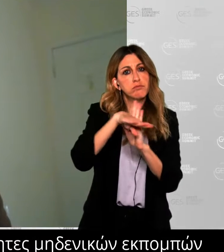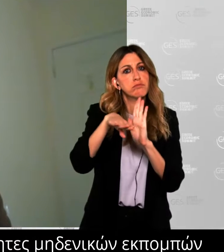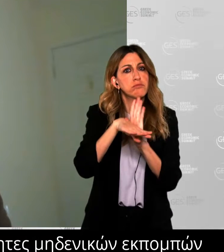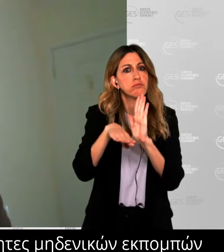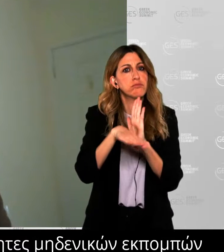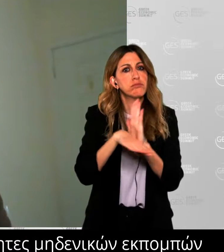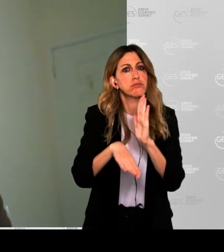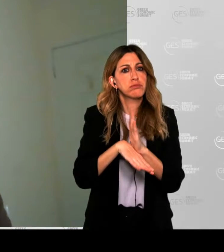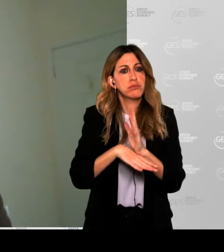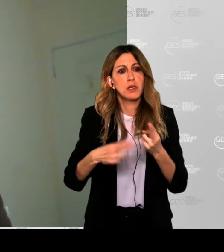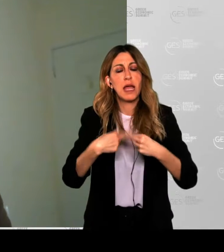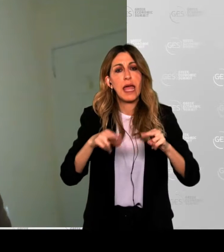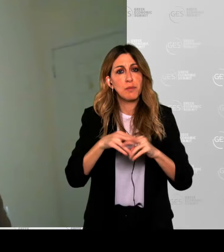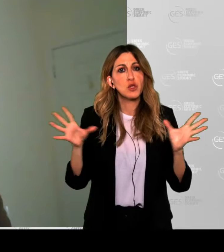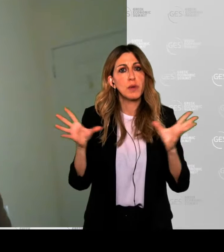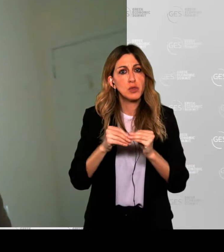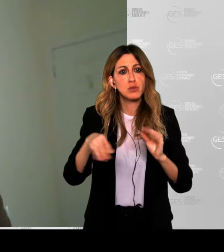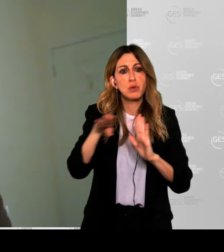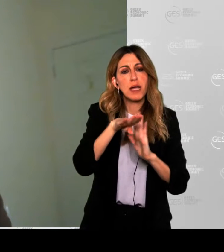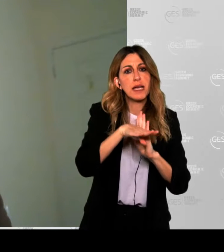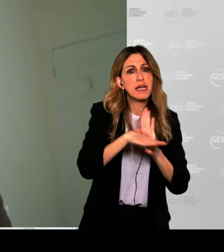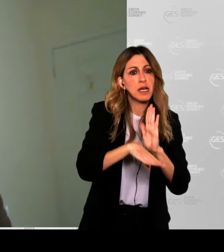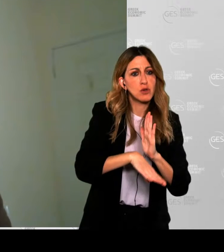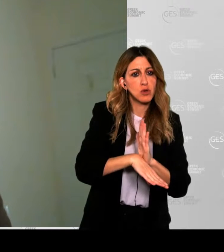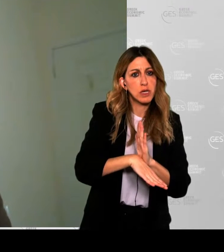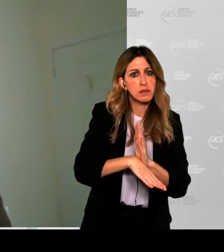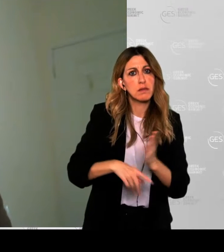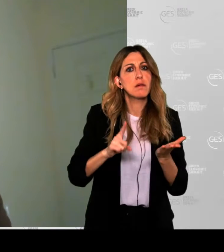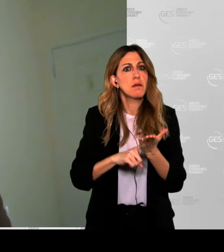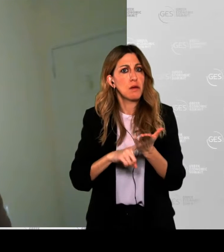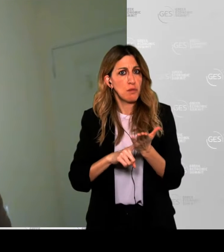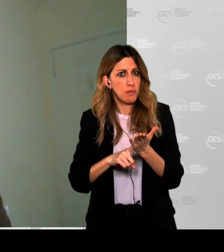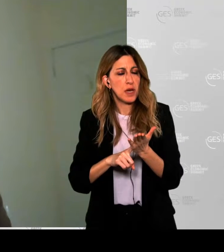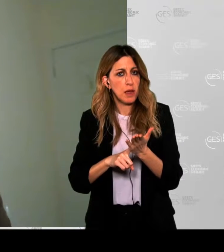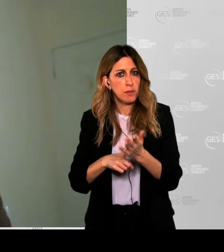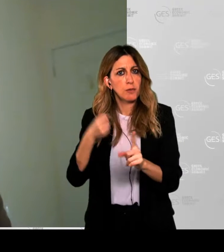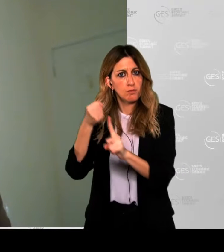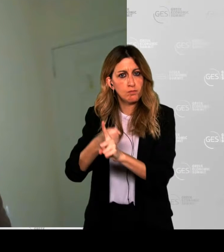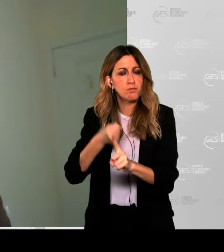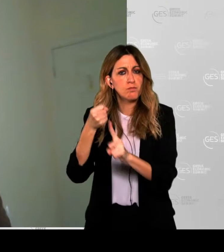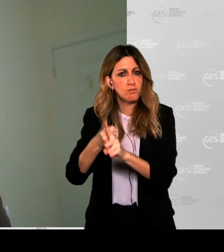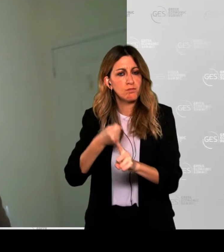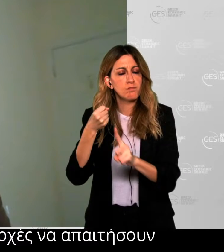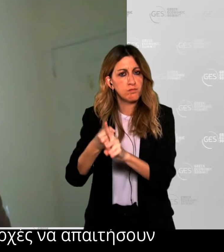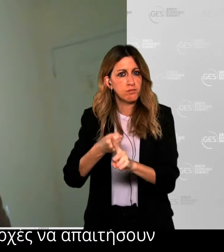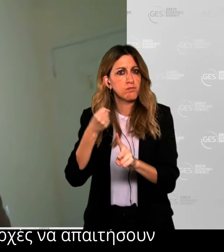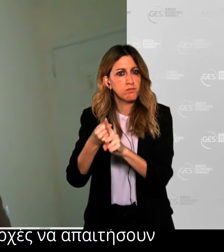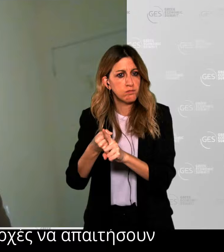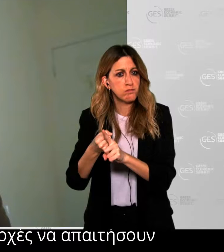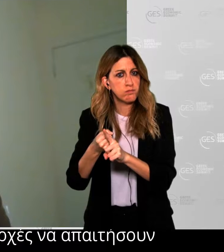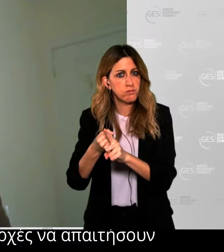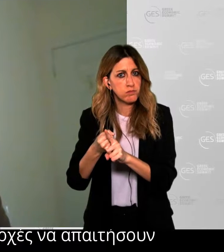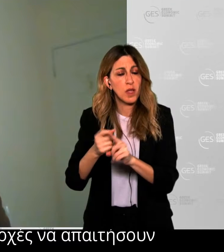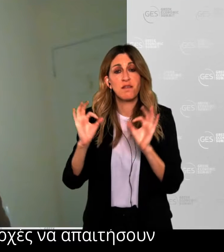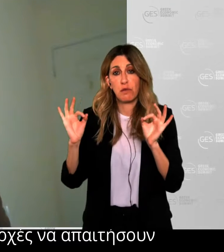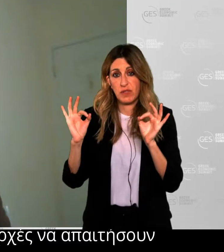the economic frameworks for the decarbonisation of sectors according to the climate science, and therefore to show